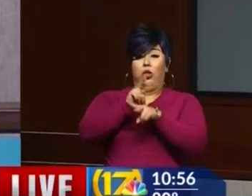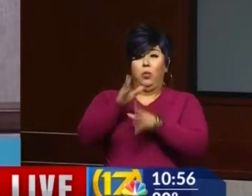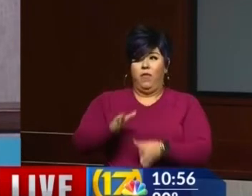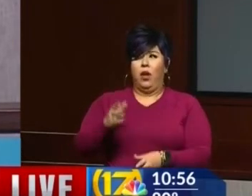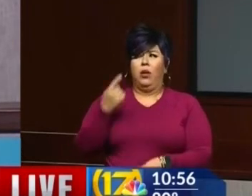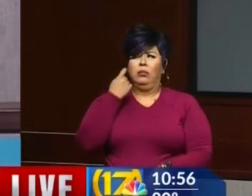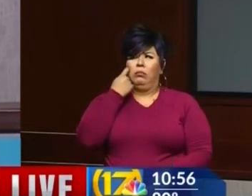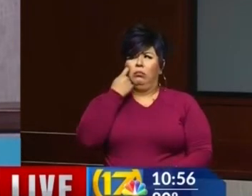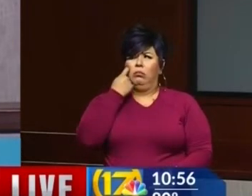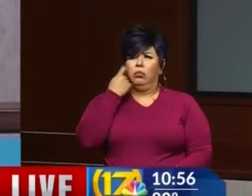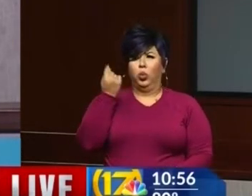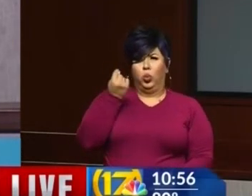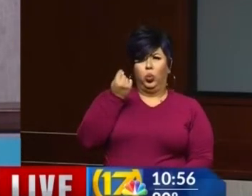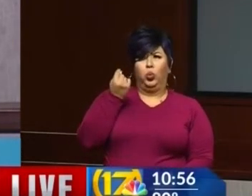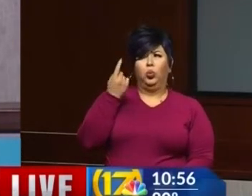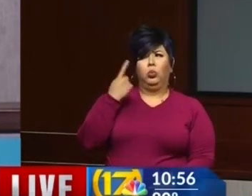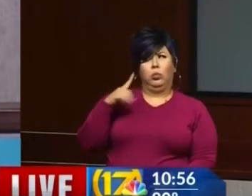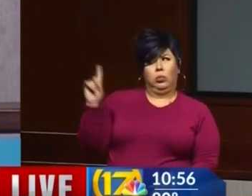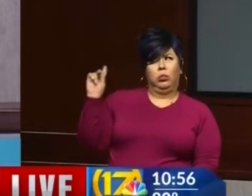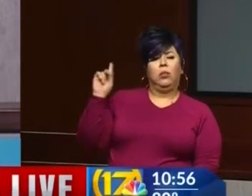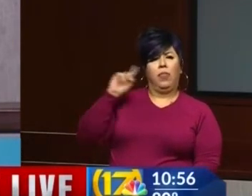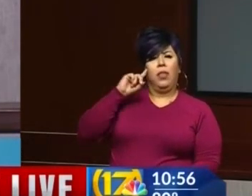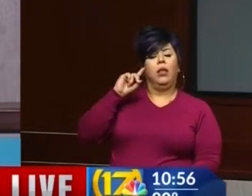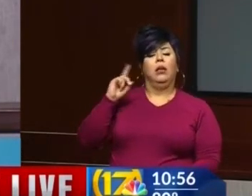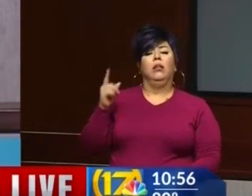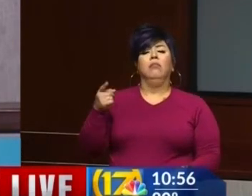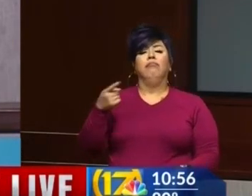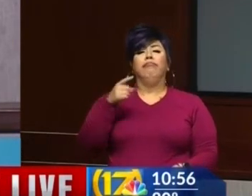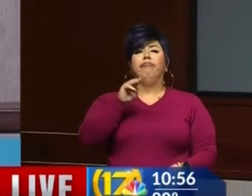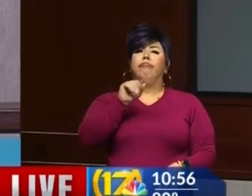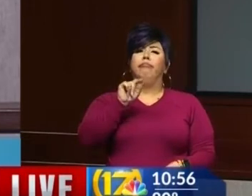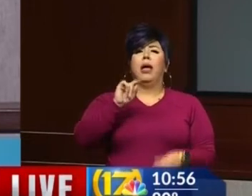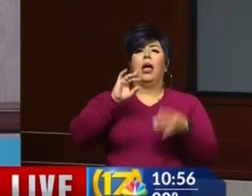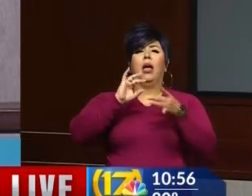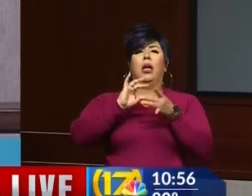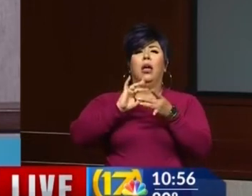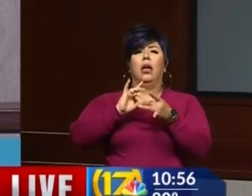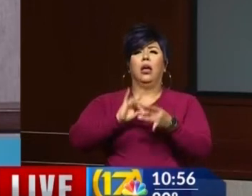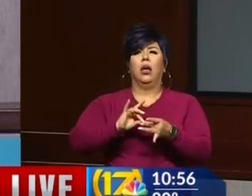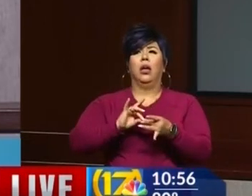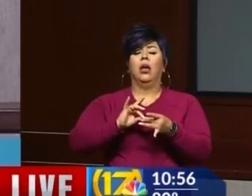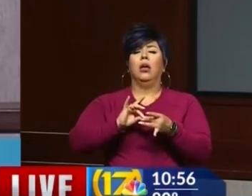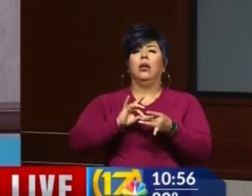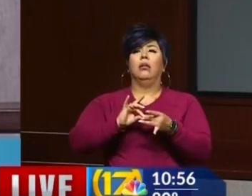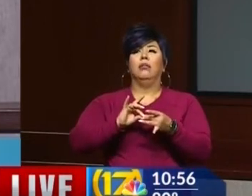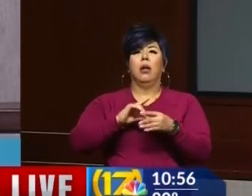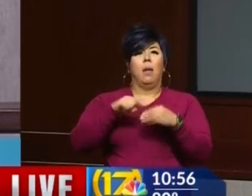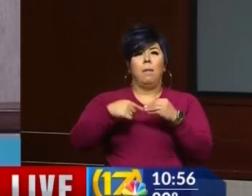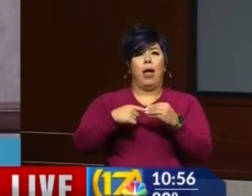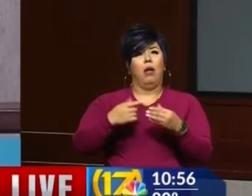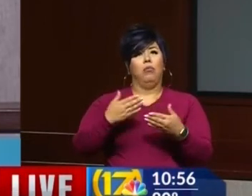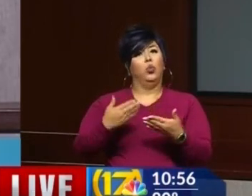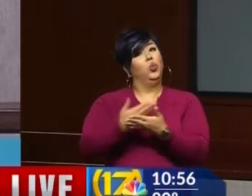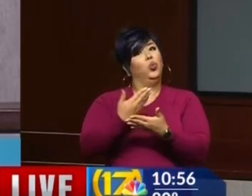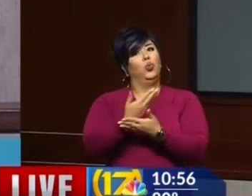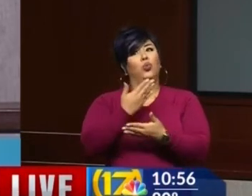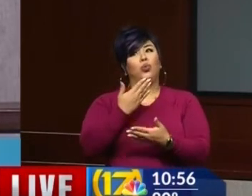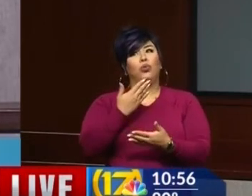ago today, Mr. Constantine expressed some positive news, some good news, it seems, for our hospitals,